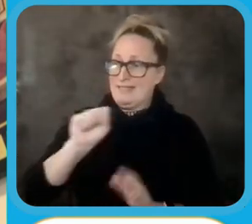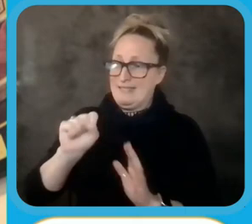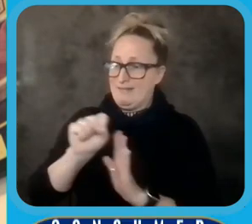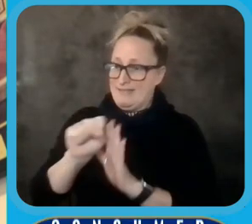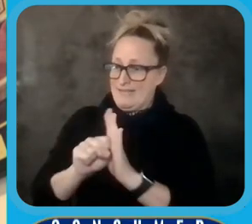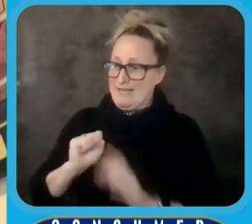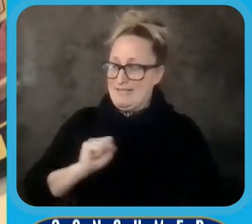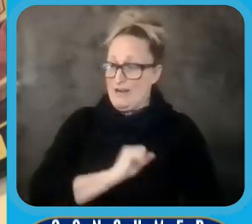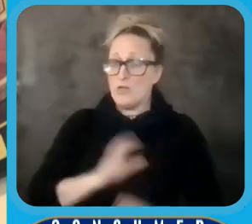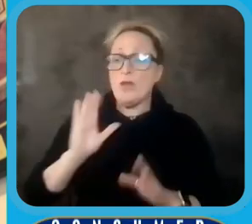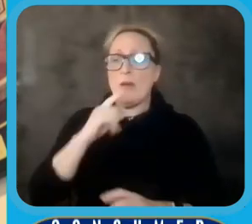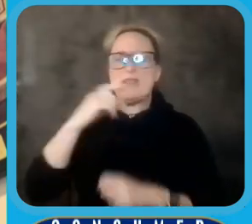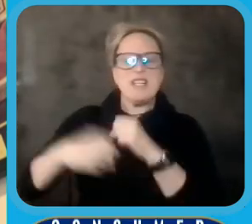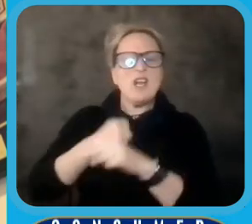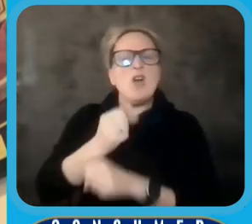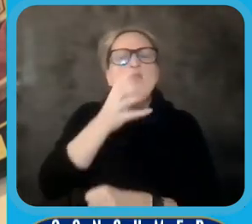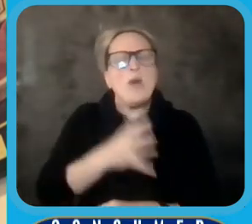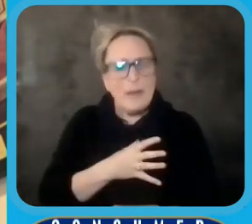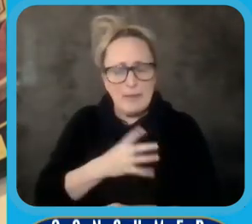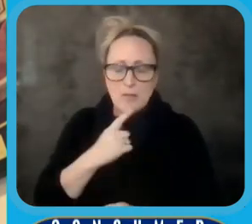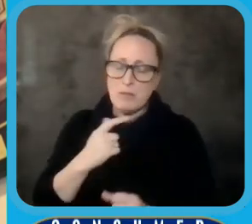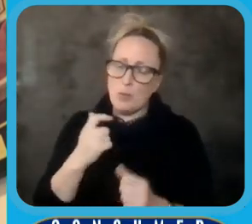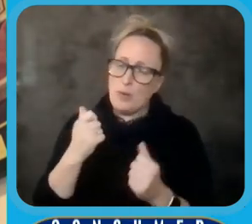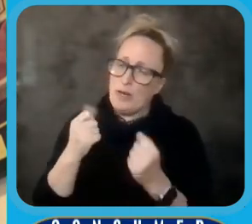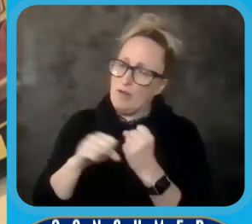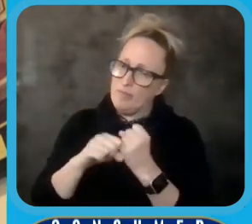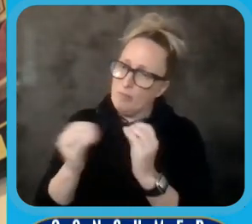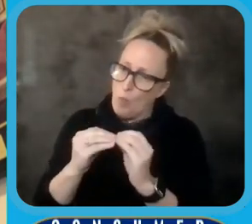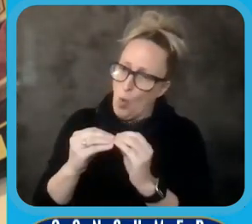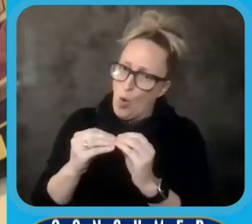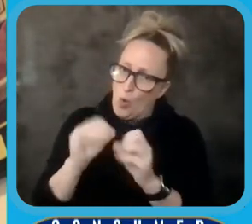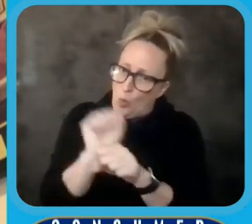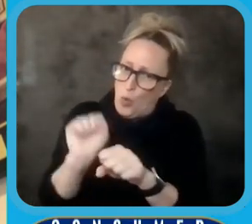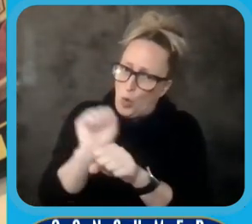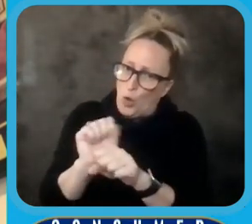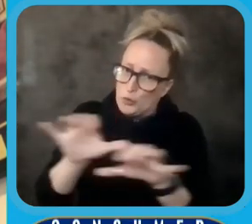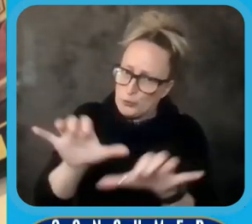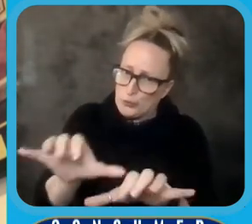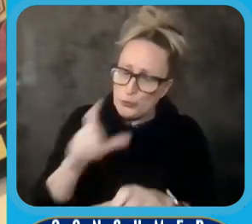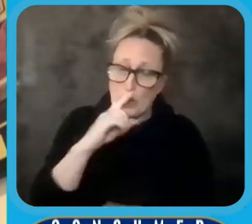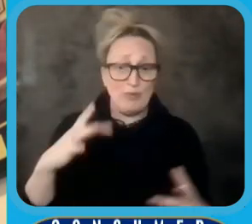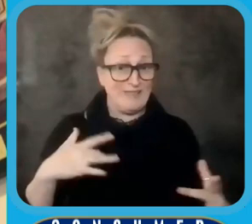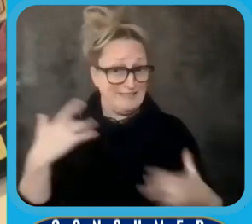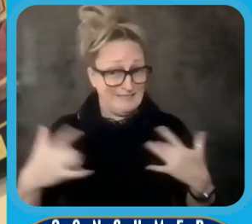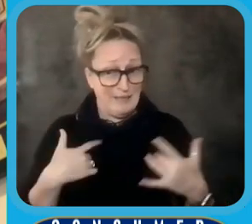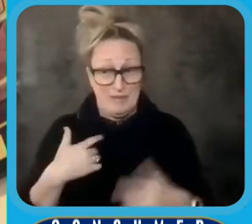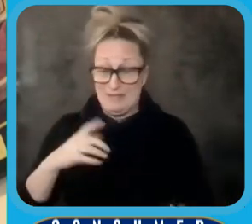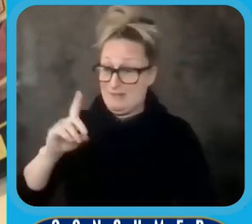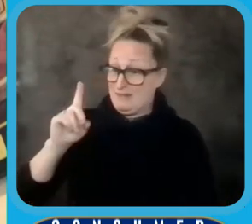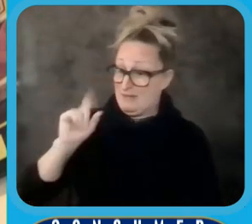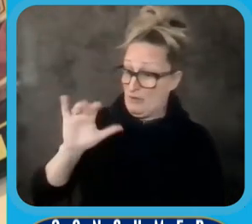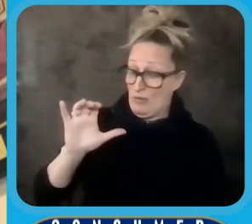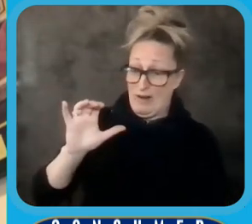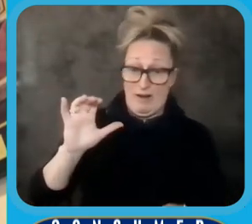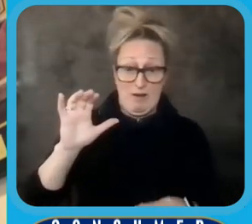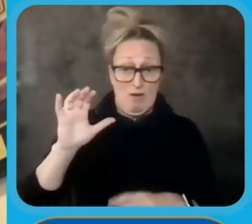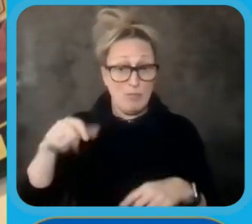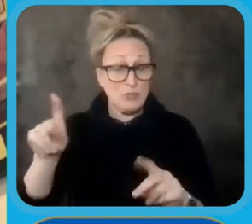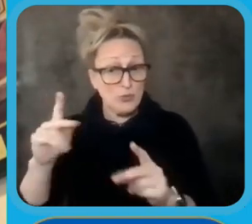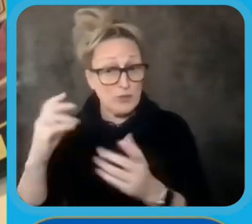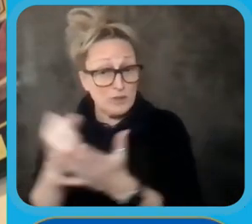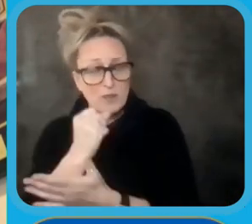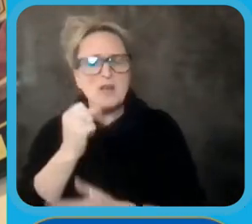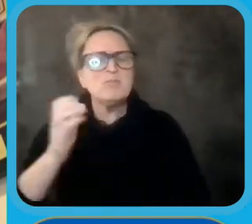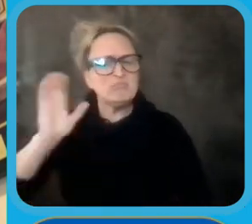the year of the woman, but we have a long way to go. But I am as excited about democratic opportunities today as I